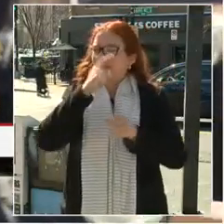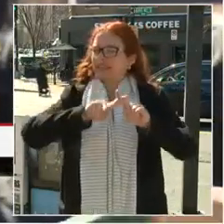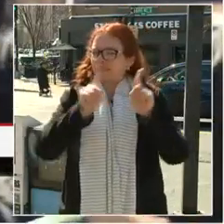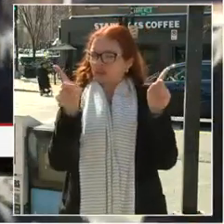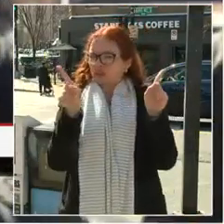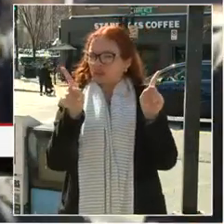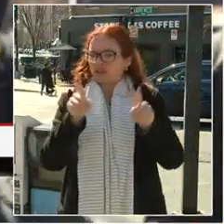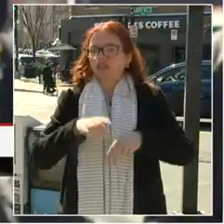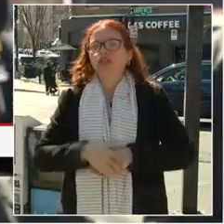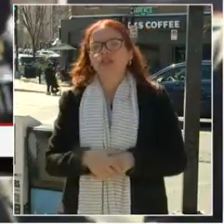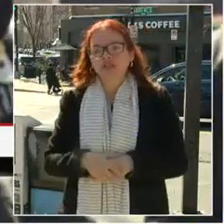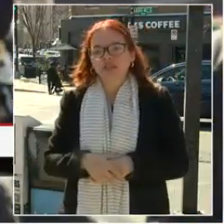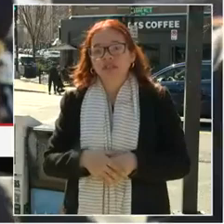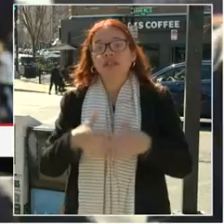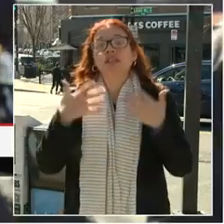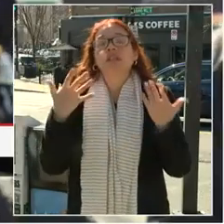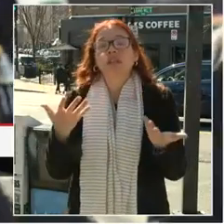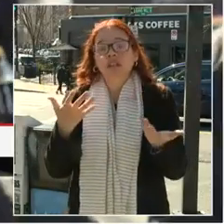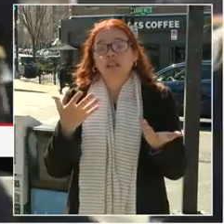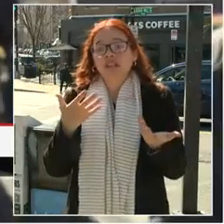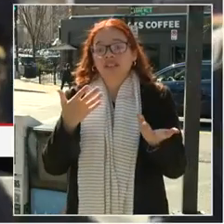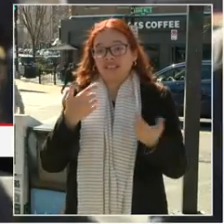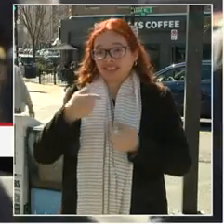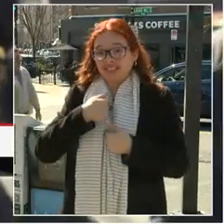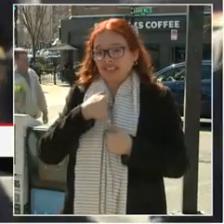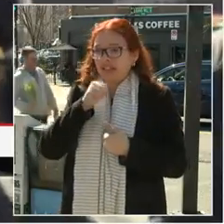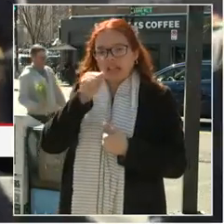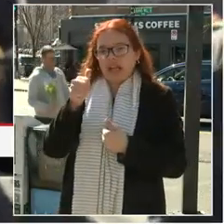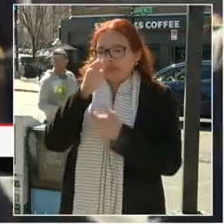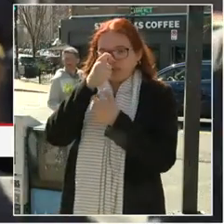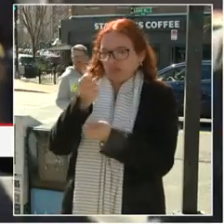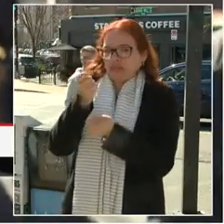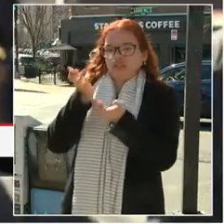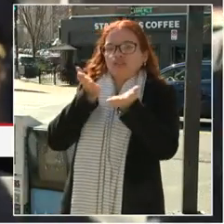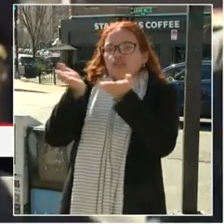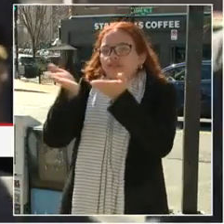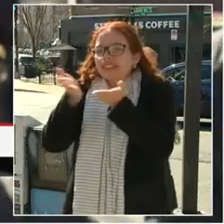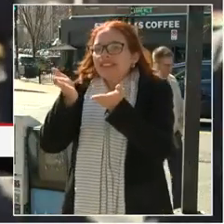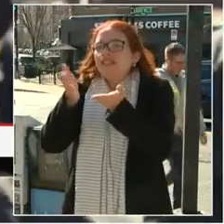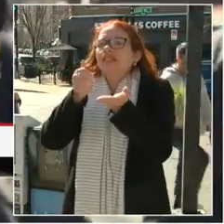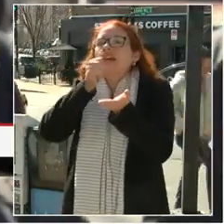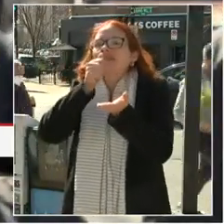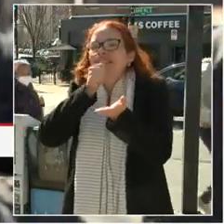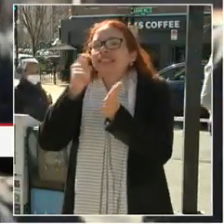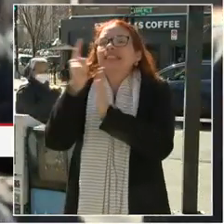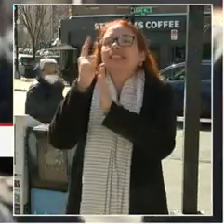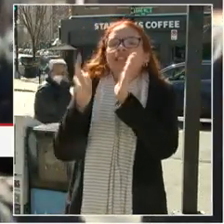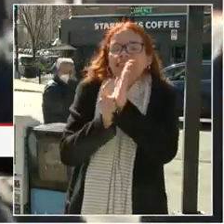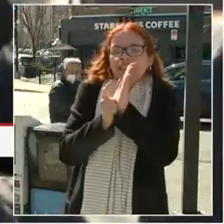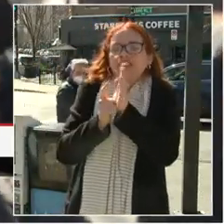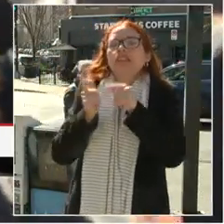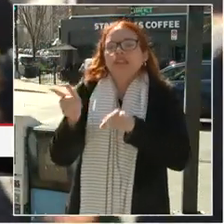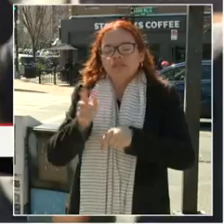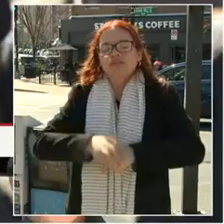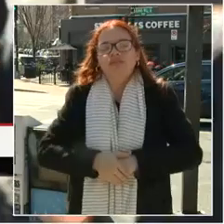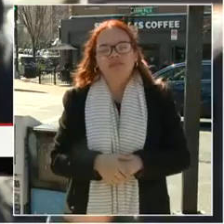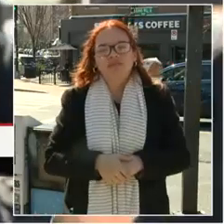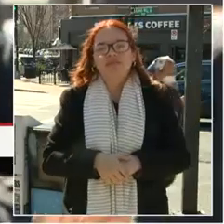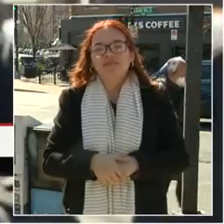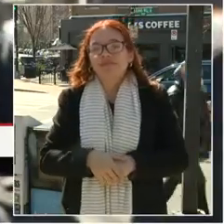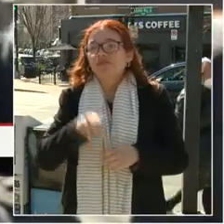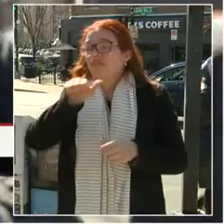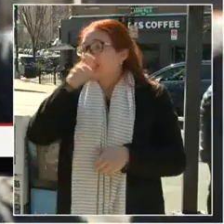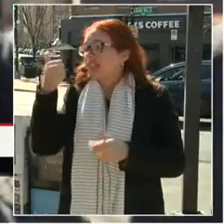own interests that aren't being served by the confidentiality laws as they are now. Any other